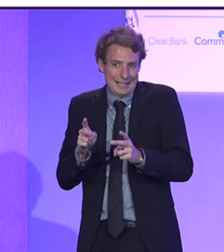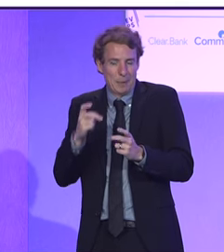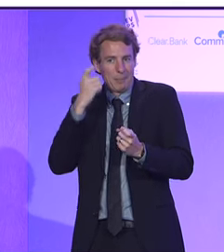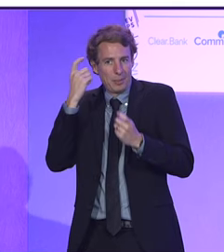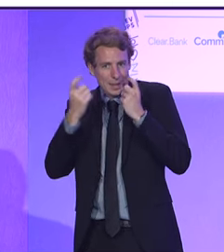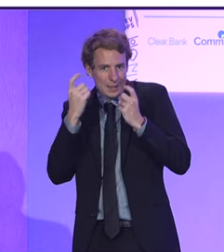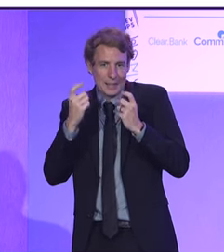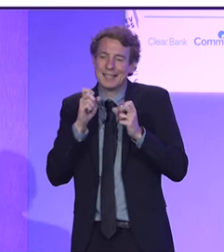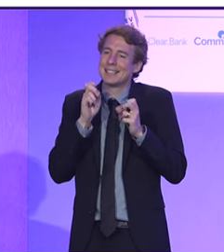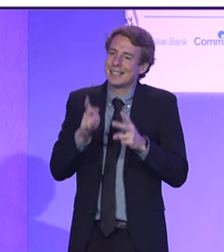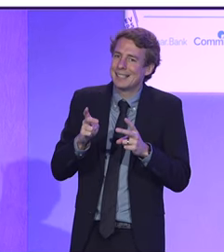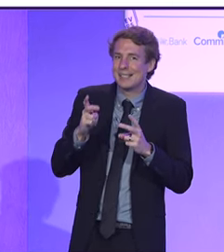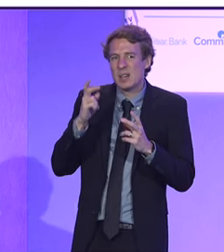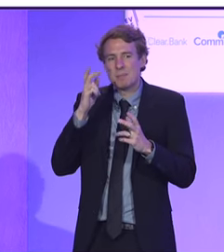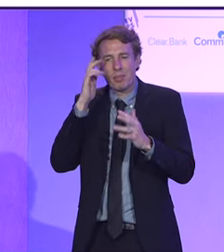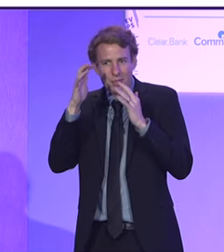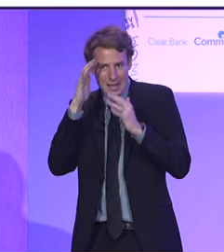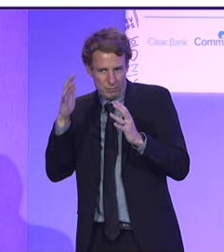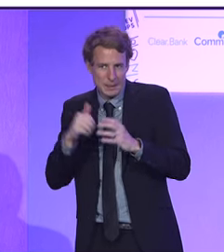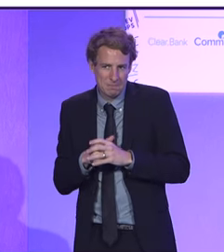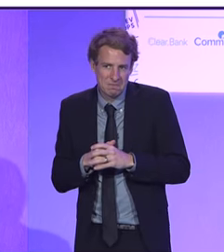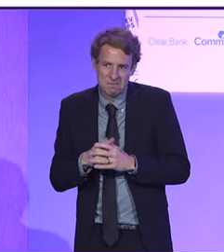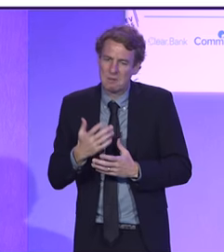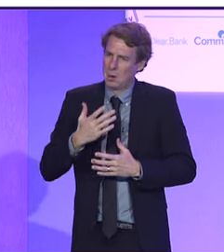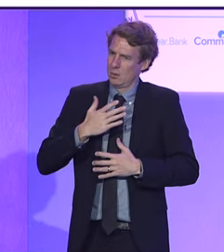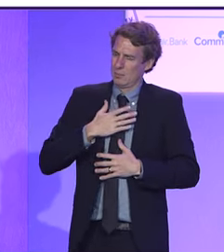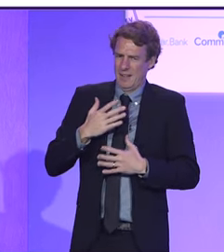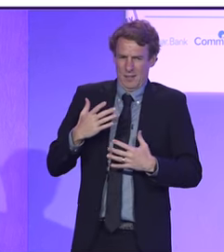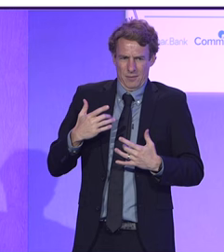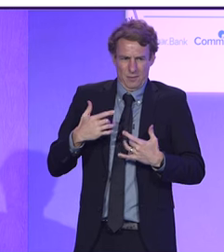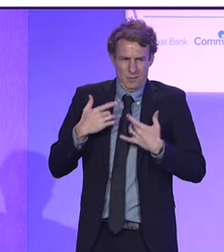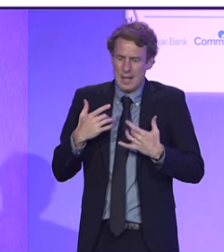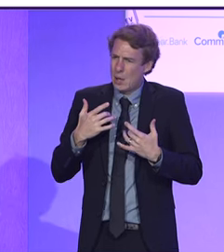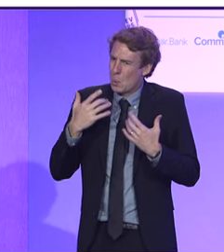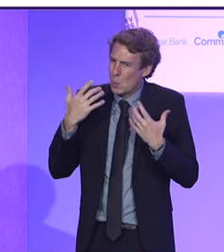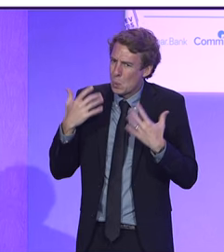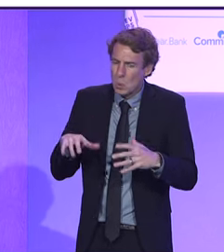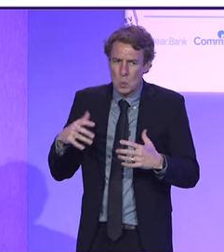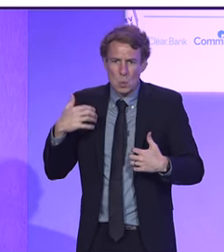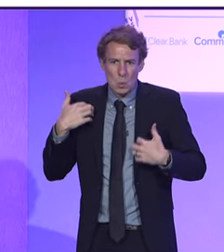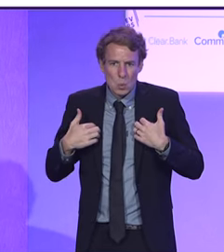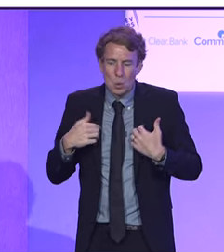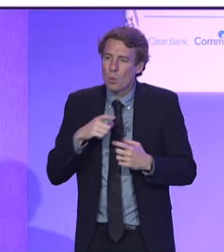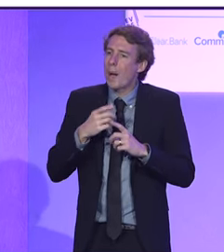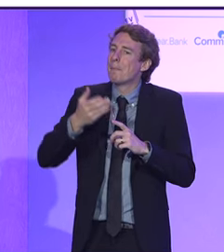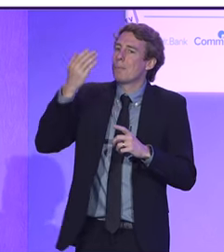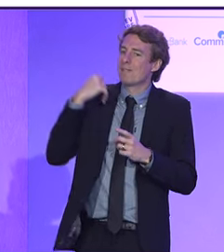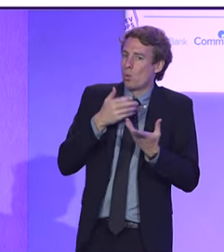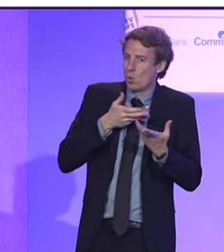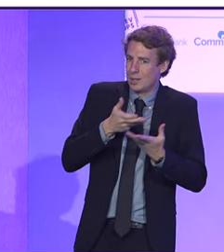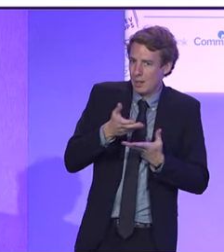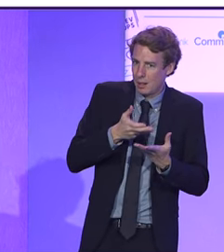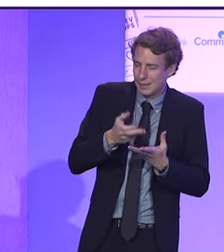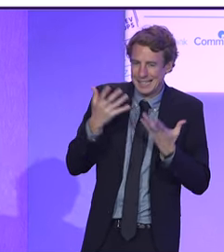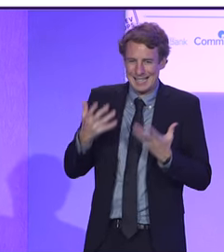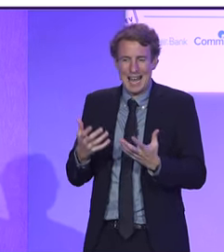reason why I find that so fascinating, for one thing, I used to be a consultant, and now I'm a developer advocate, and as such,